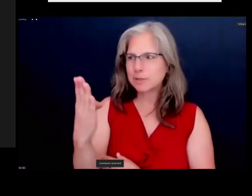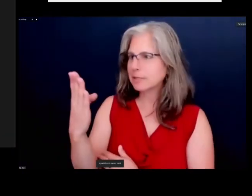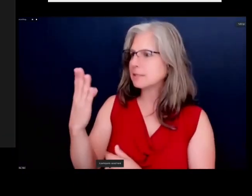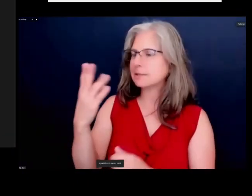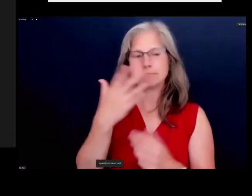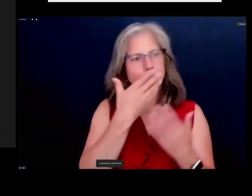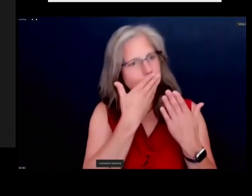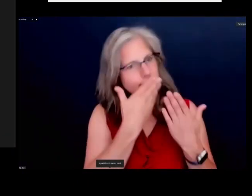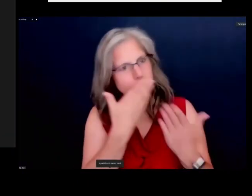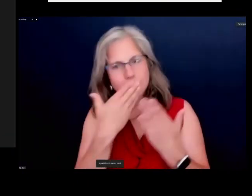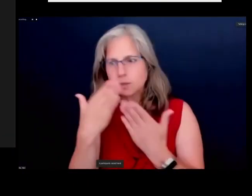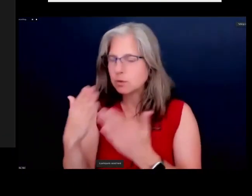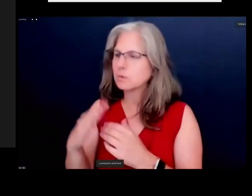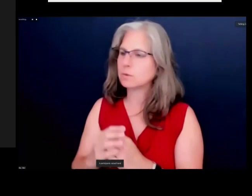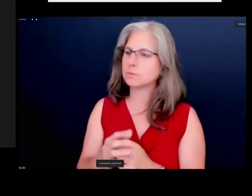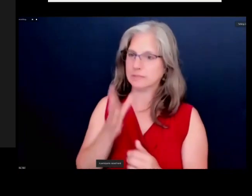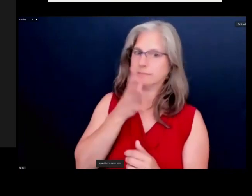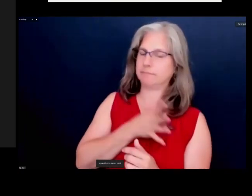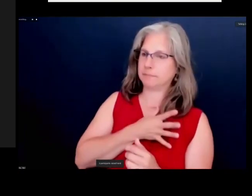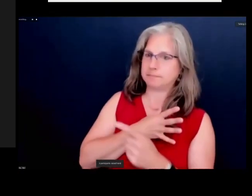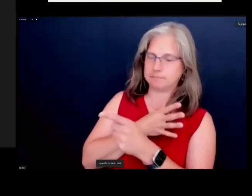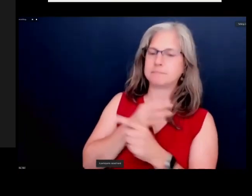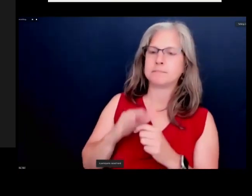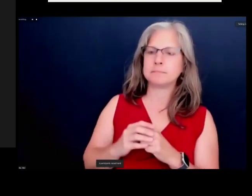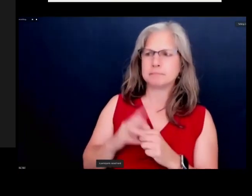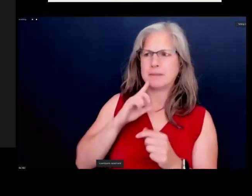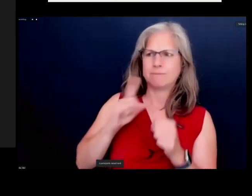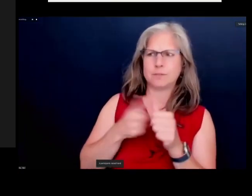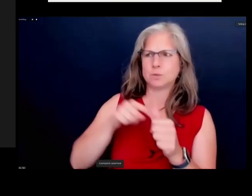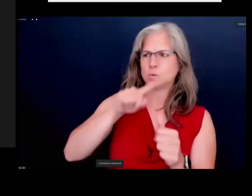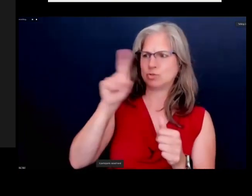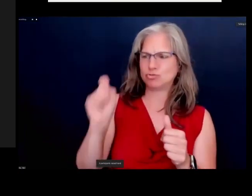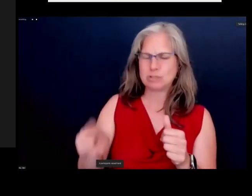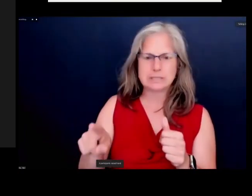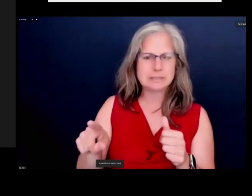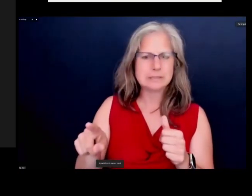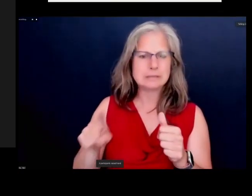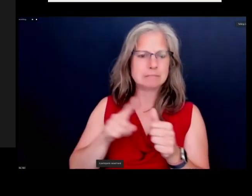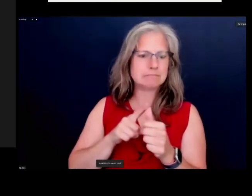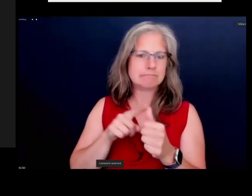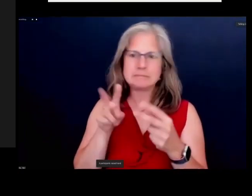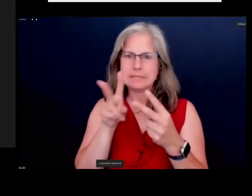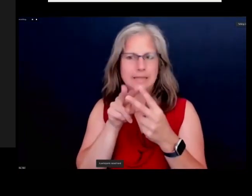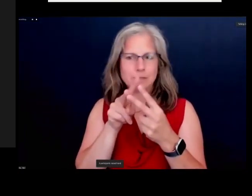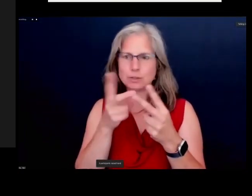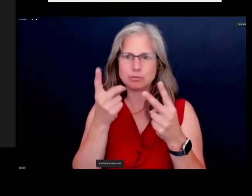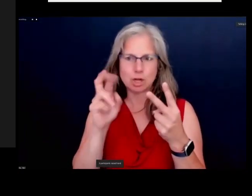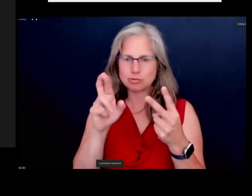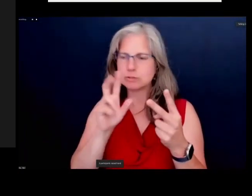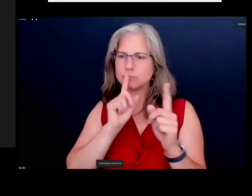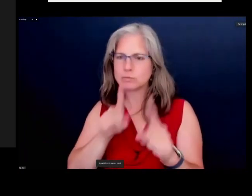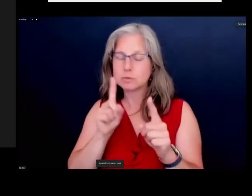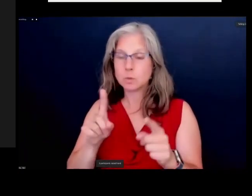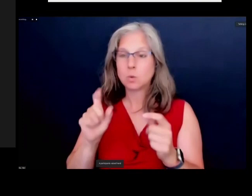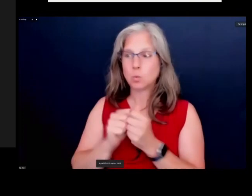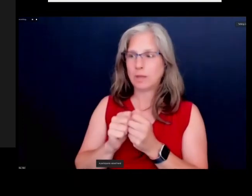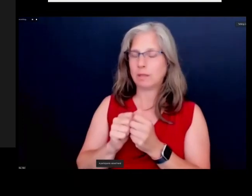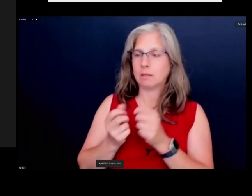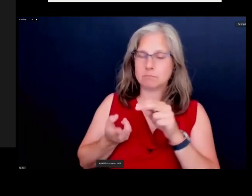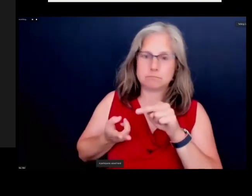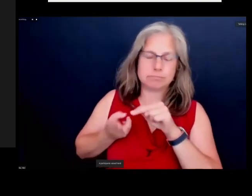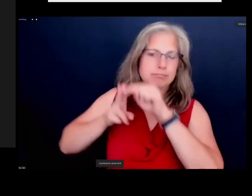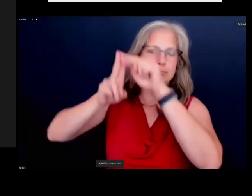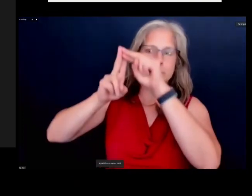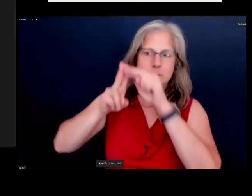Good morning, everyone. Thank you, Gina. My first question would be for either Dr. Ansorg or Dr. Dorenoso. With these